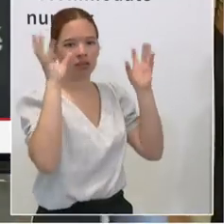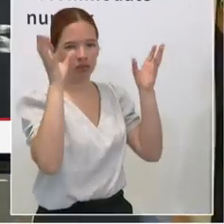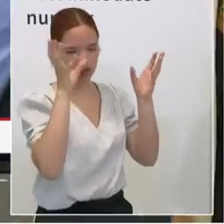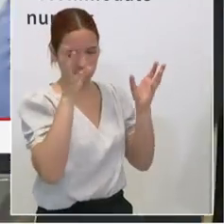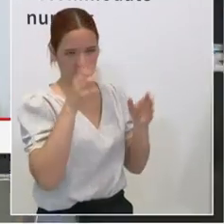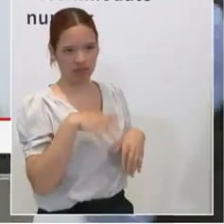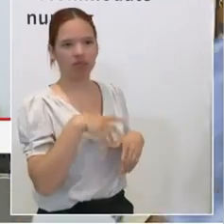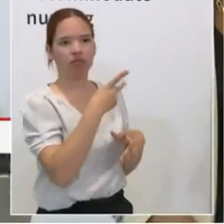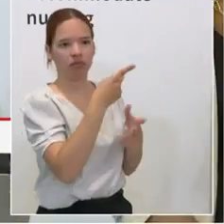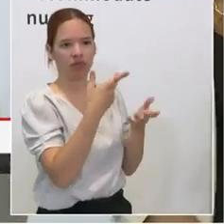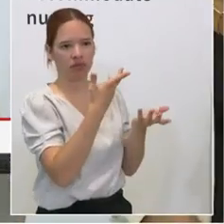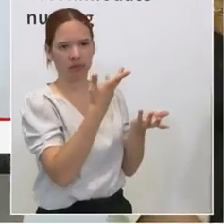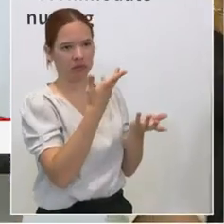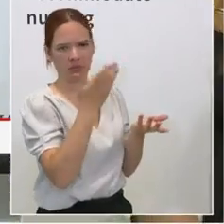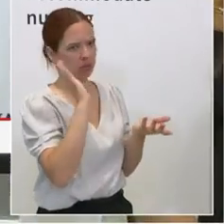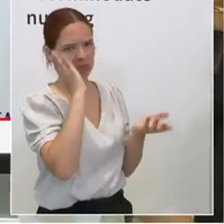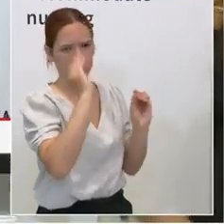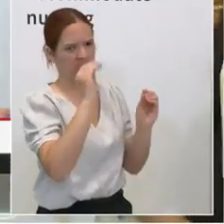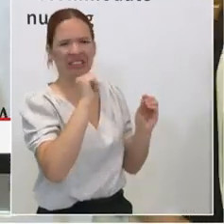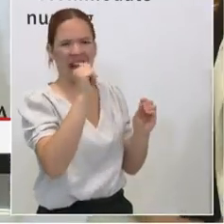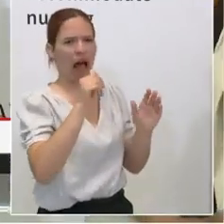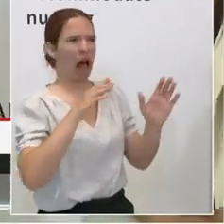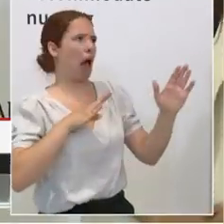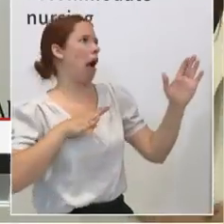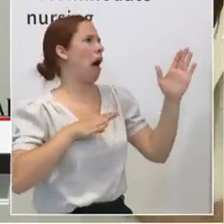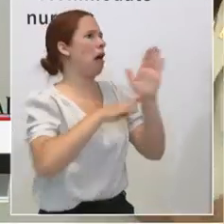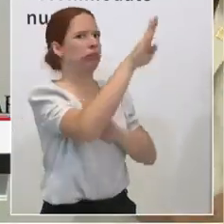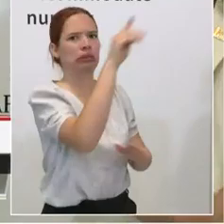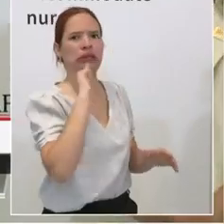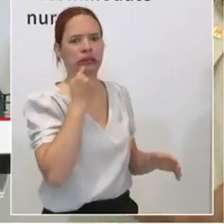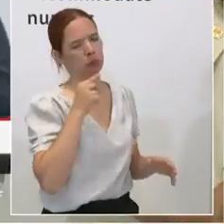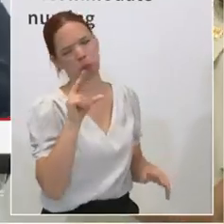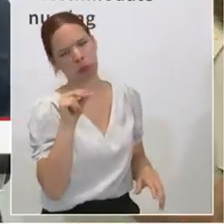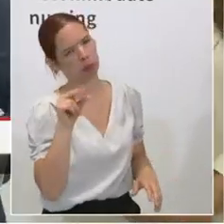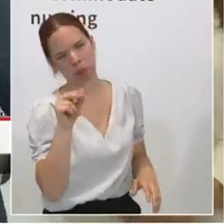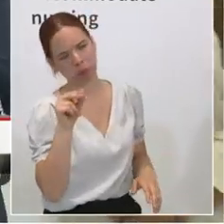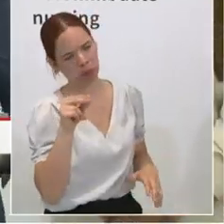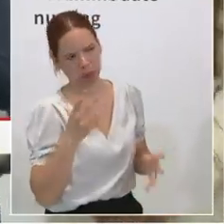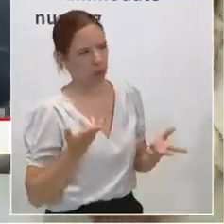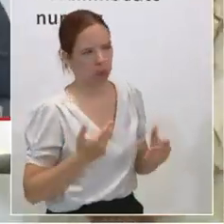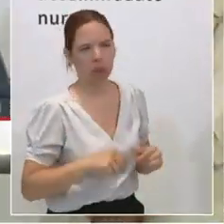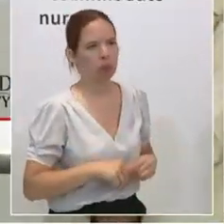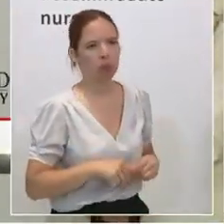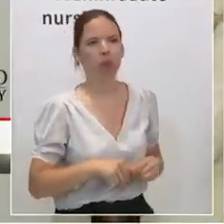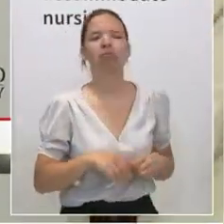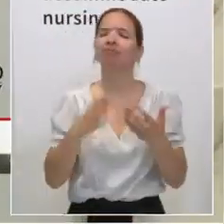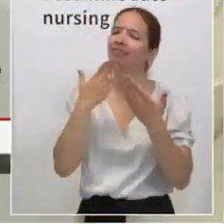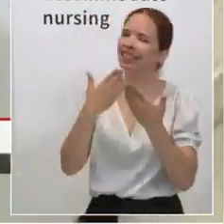concerns. Okay. Thank you, everybody. Thank you.